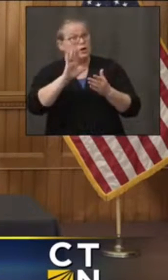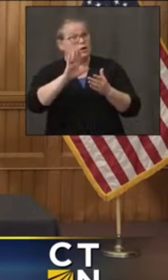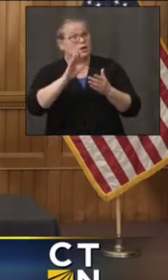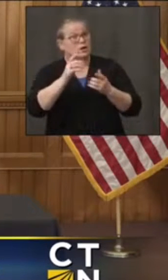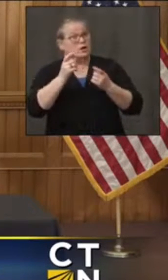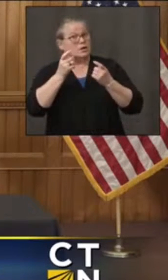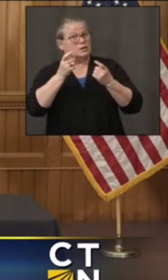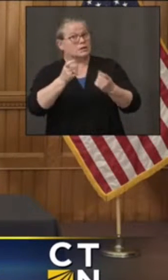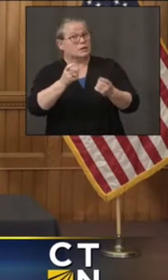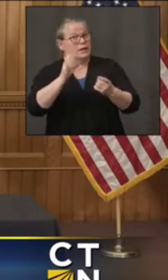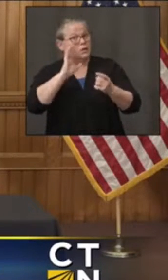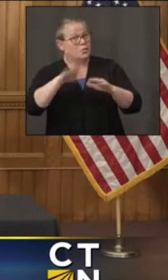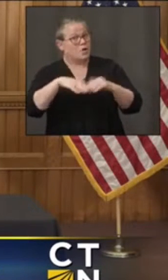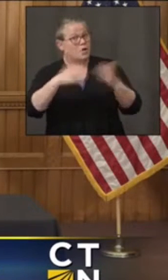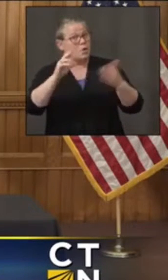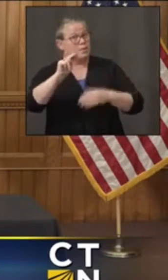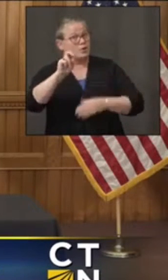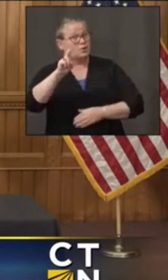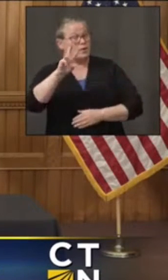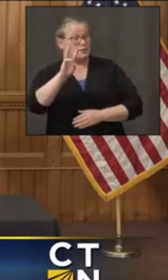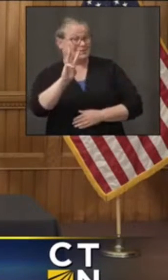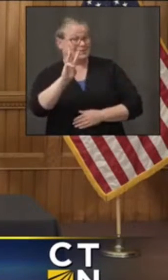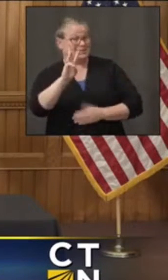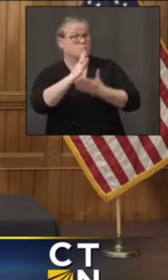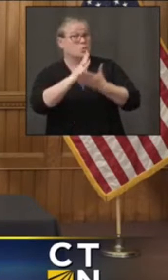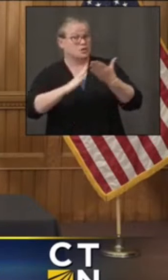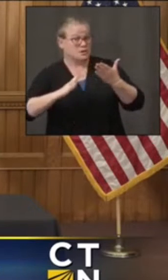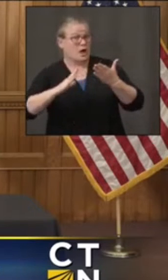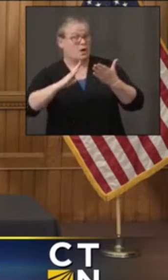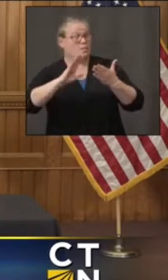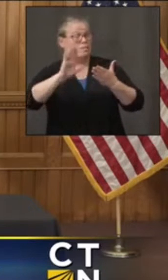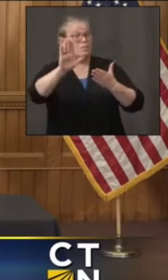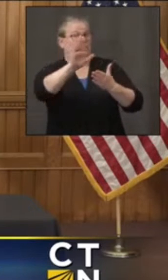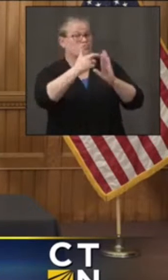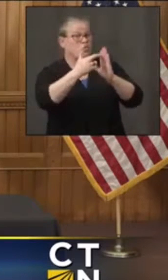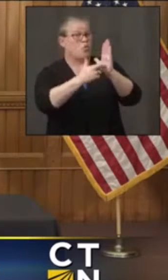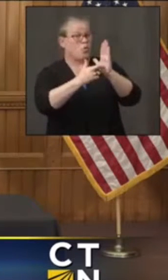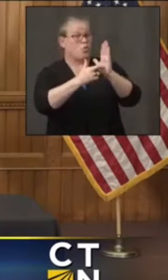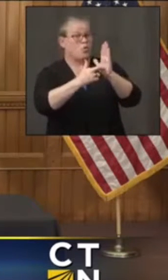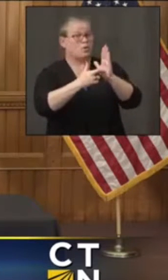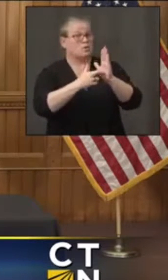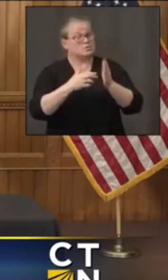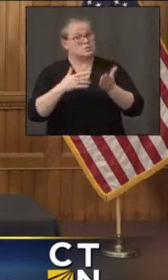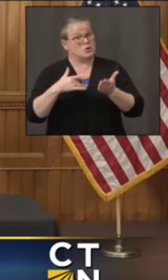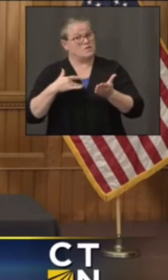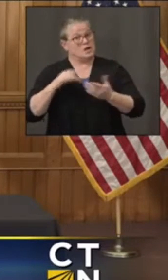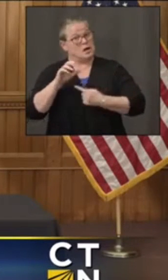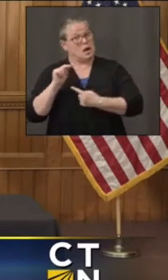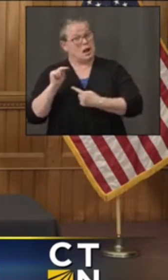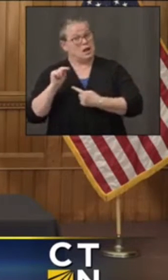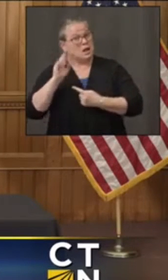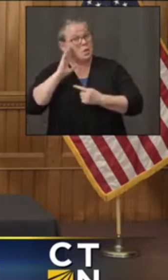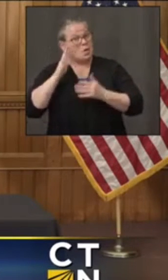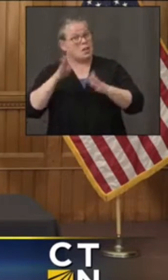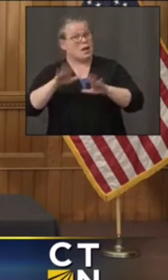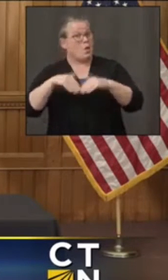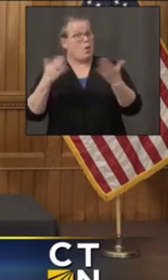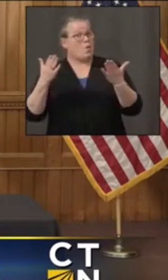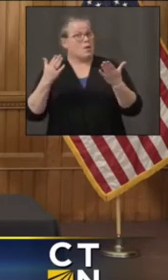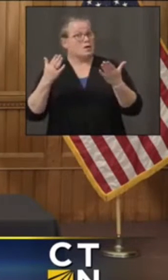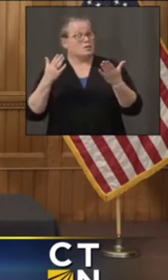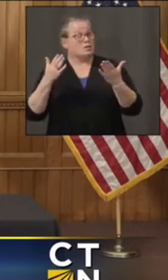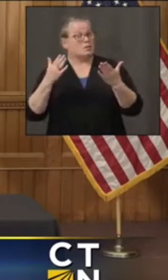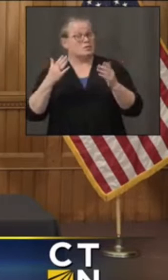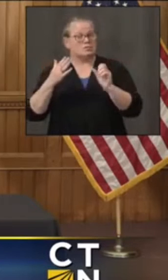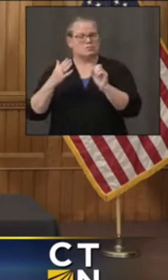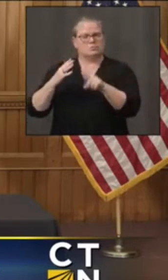strict restrictions. So will ski resorts in Connecticut be allowed to open for their seasons on time? Josh, any